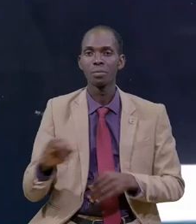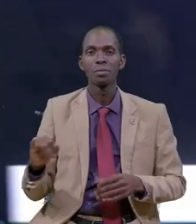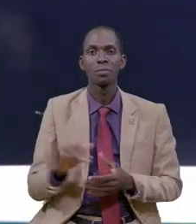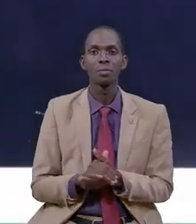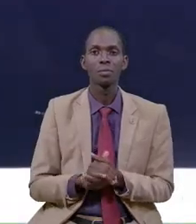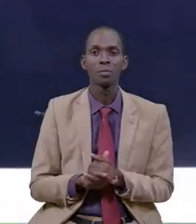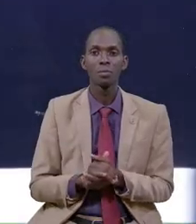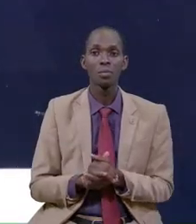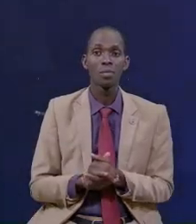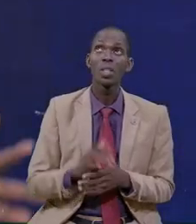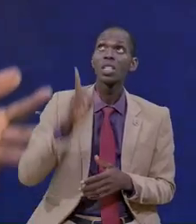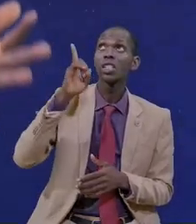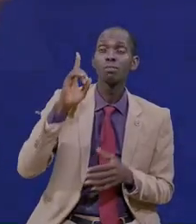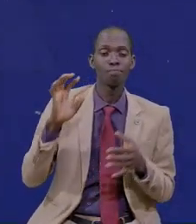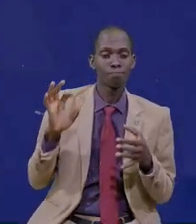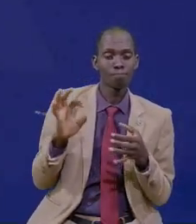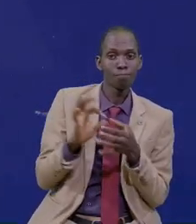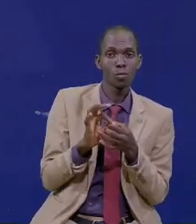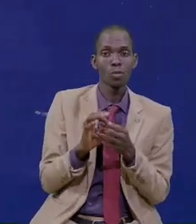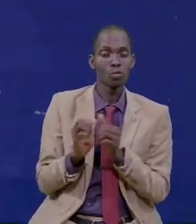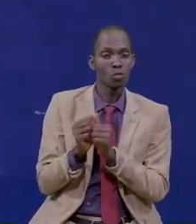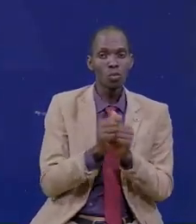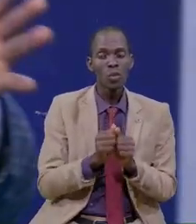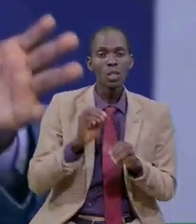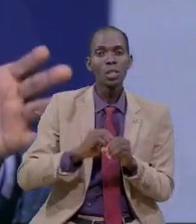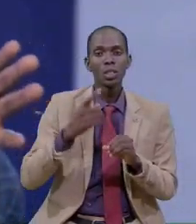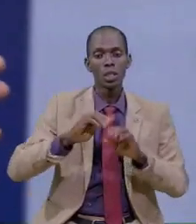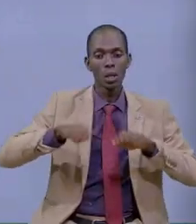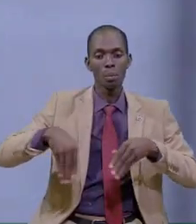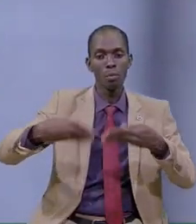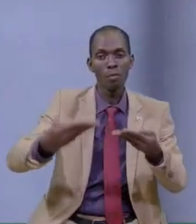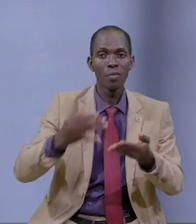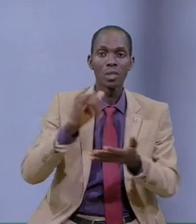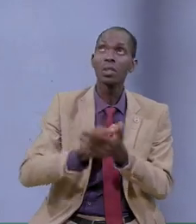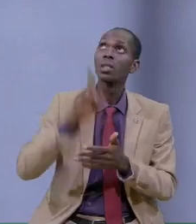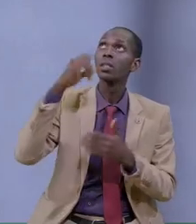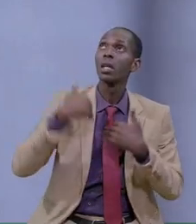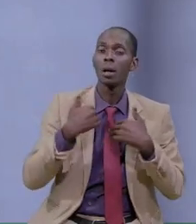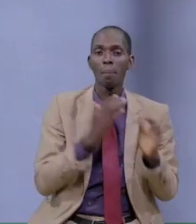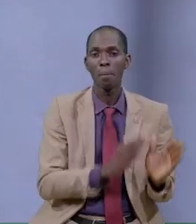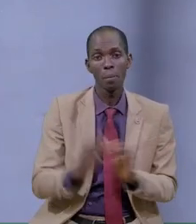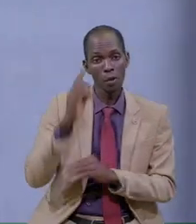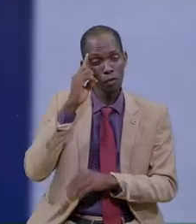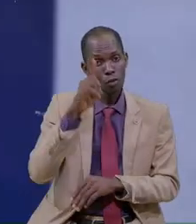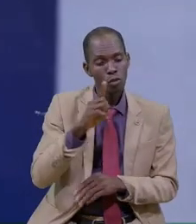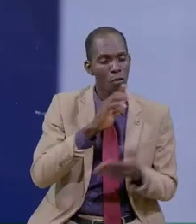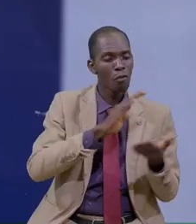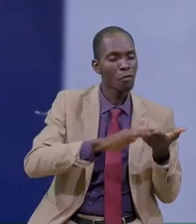He joined them together in the provision that he has made for you, forgiveness and